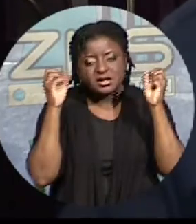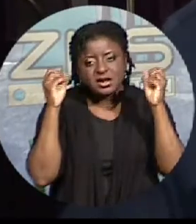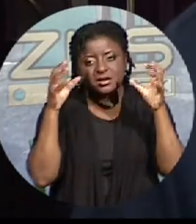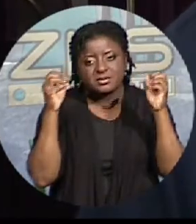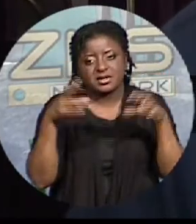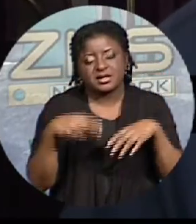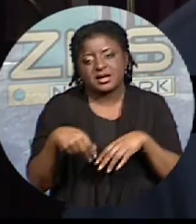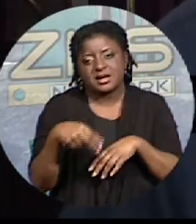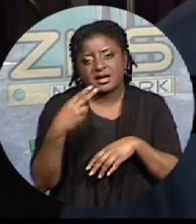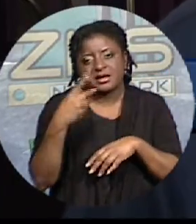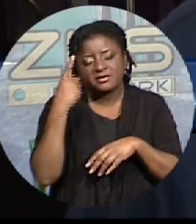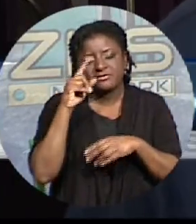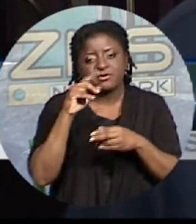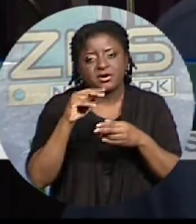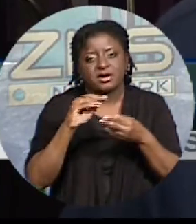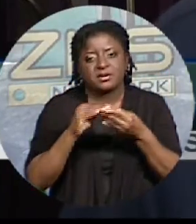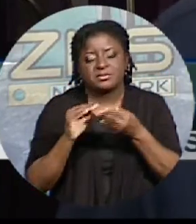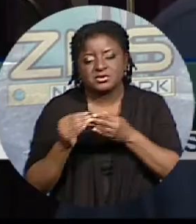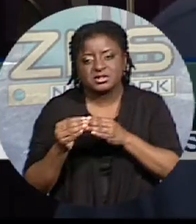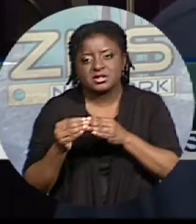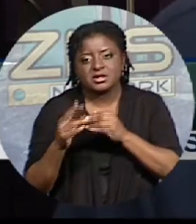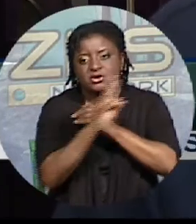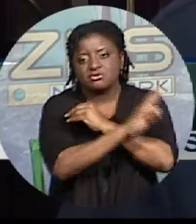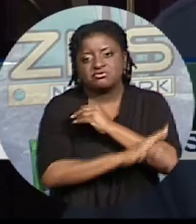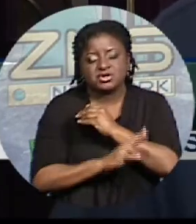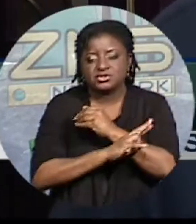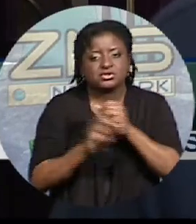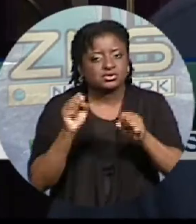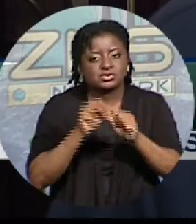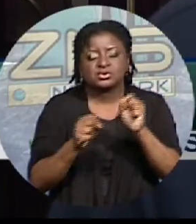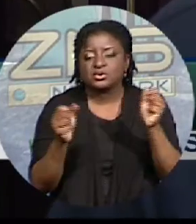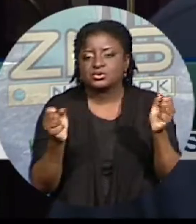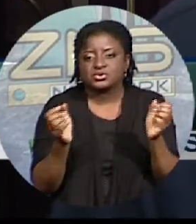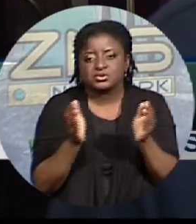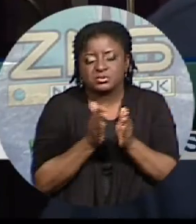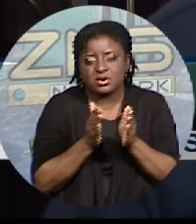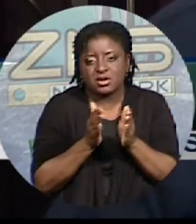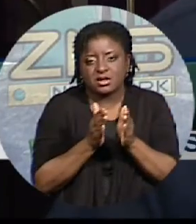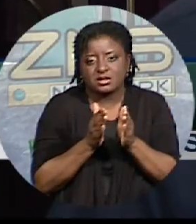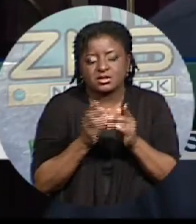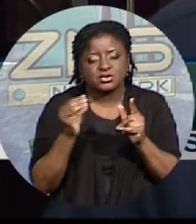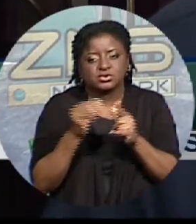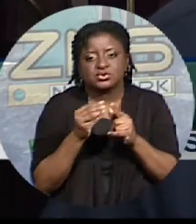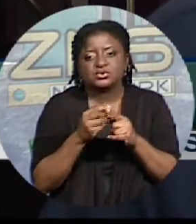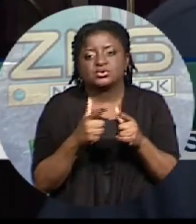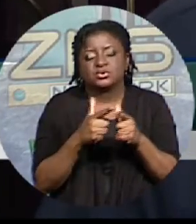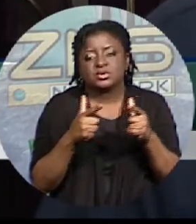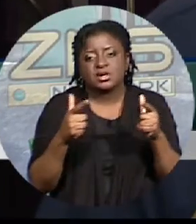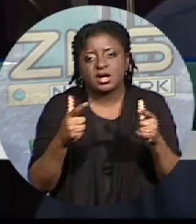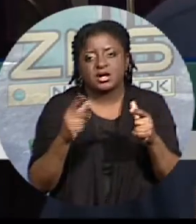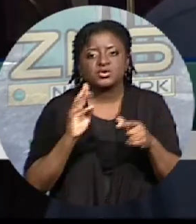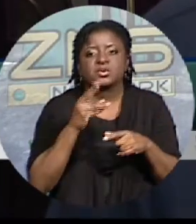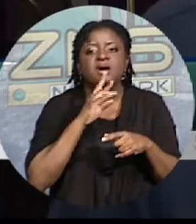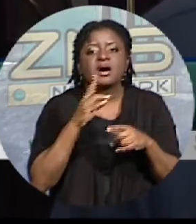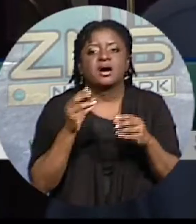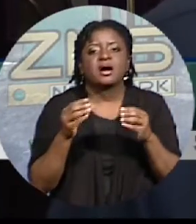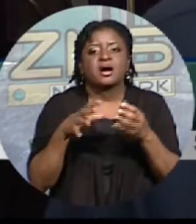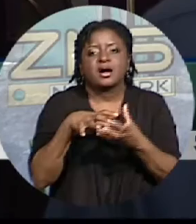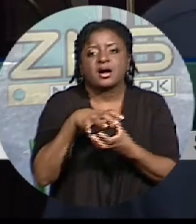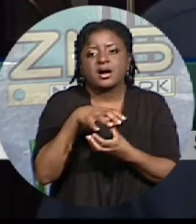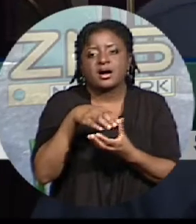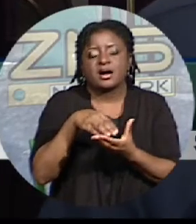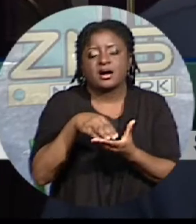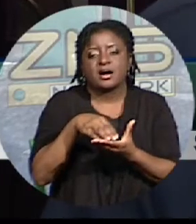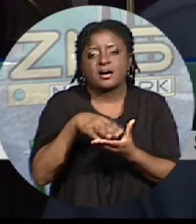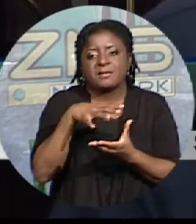a community, a region so small as ours. It's too large. Comparatively speaking, we are among the